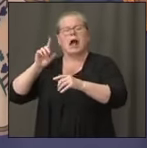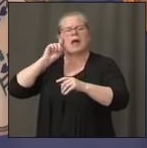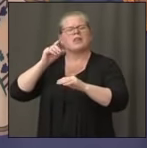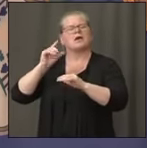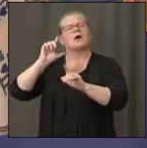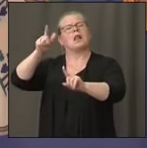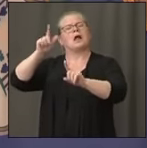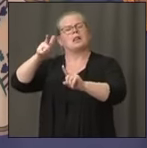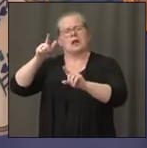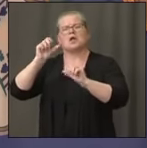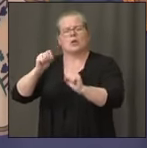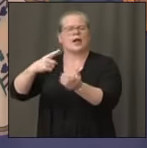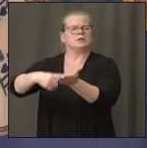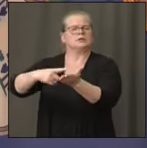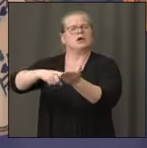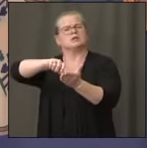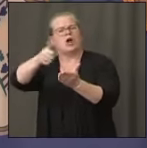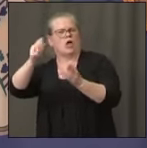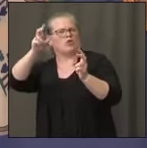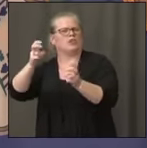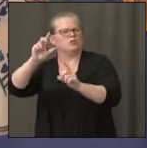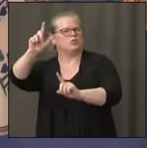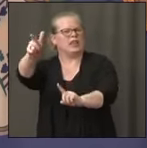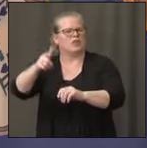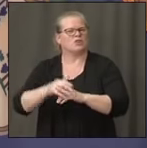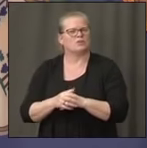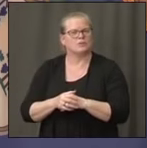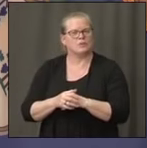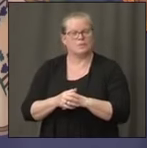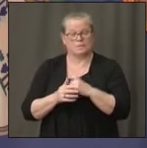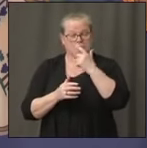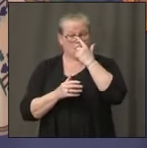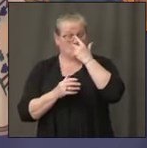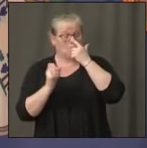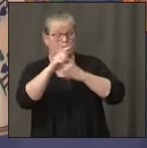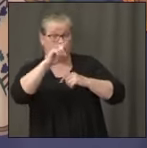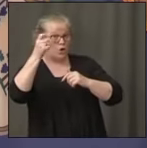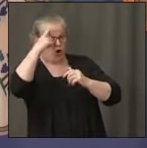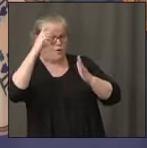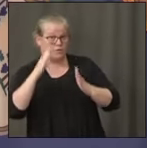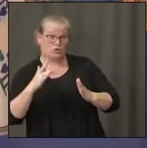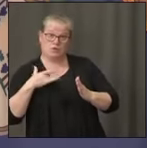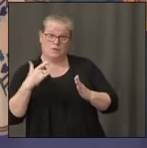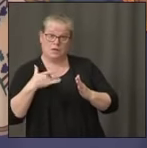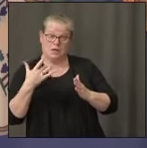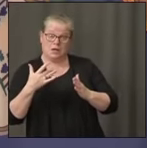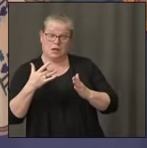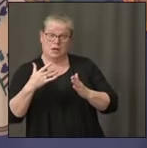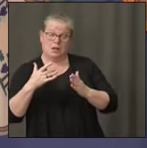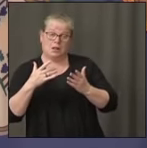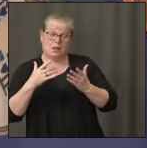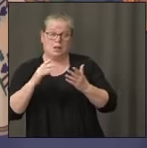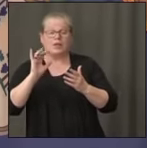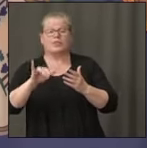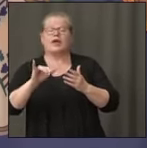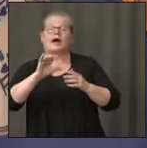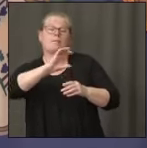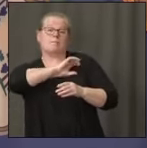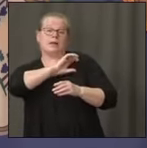Would you agree, Governor, that you can probably do police accountability and absentee ballots, though, without a sizable fiscal